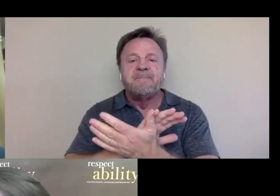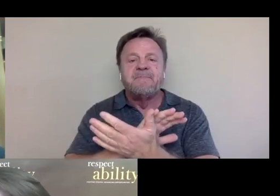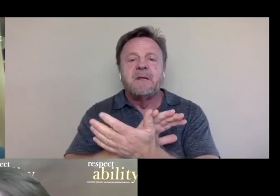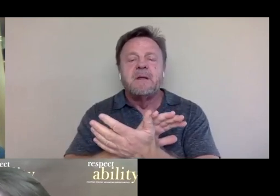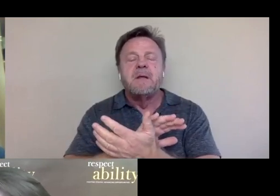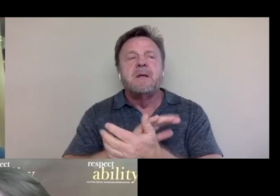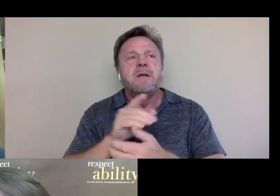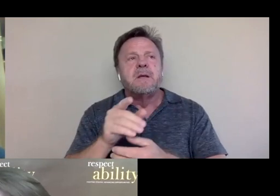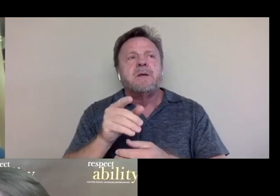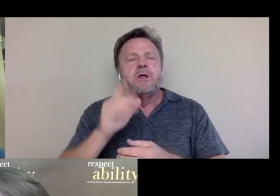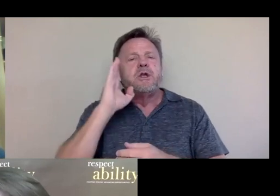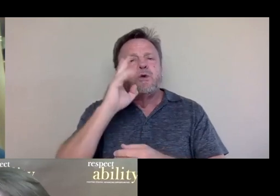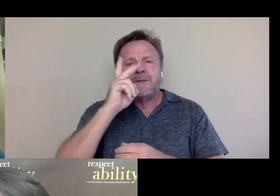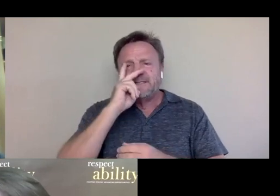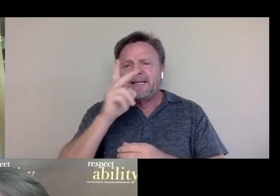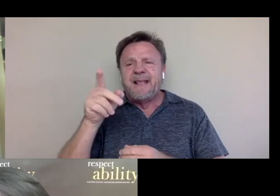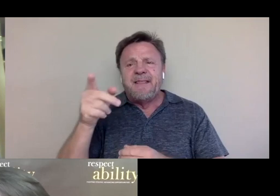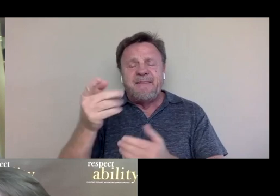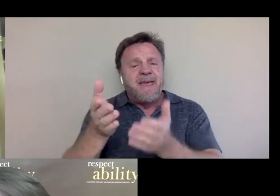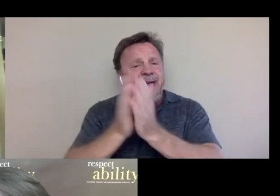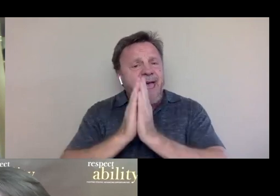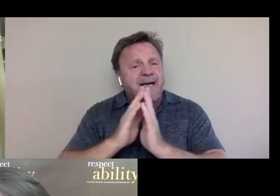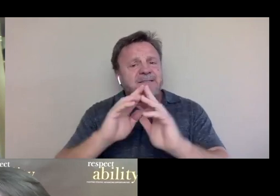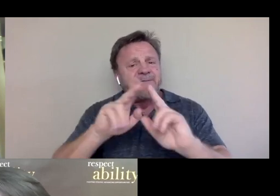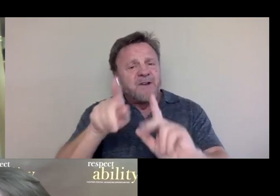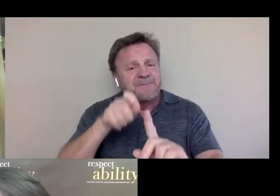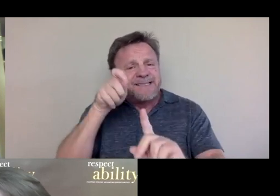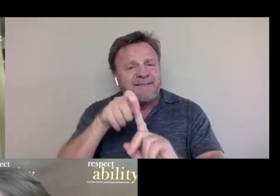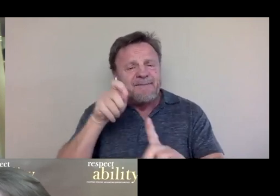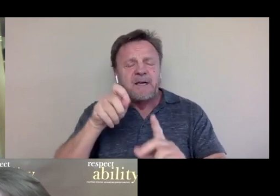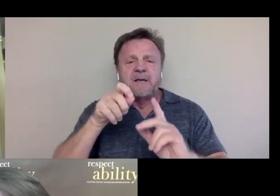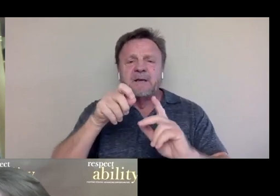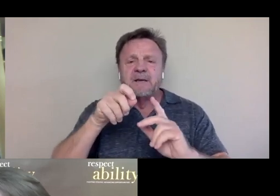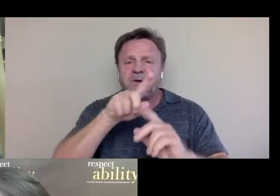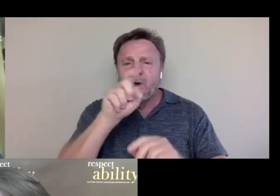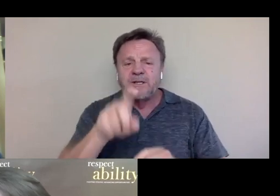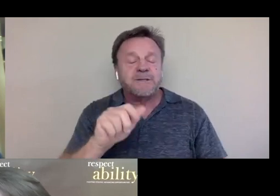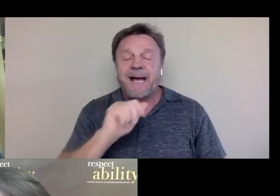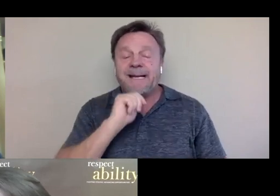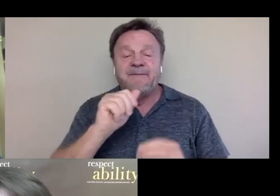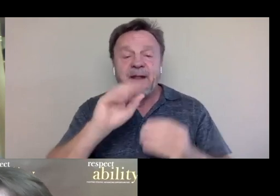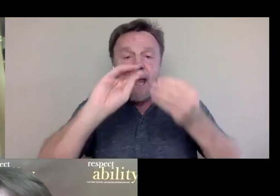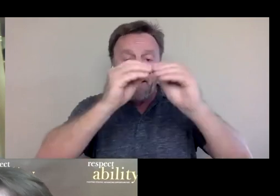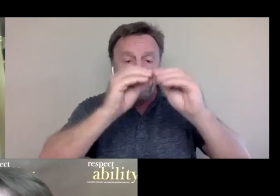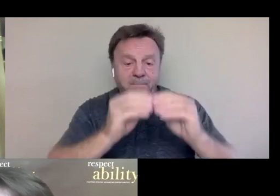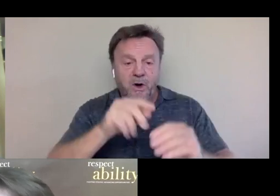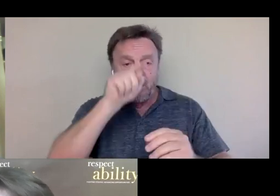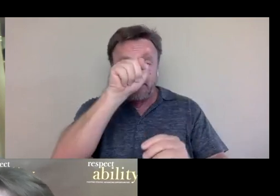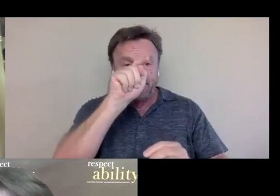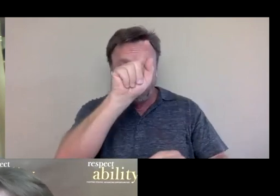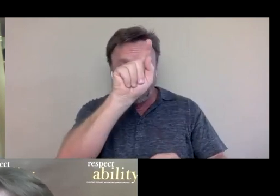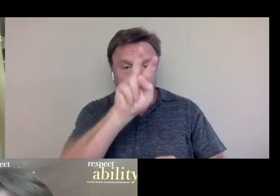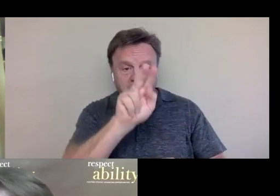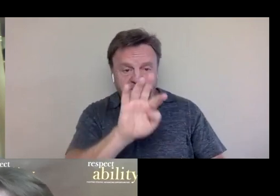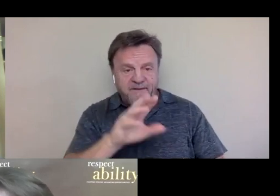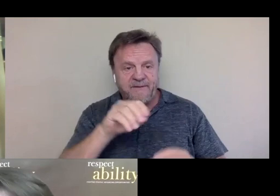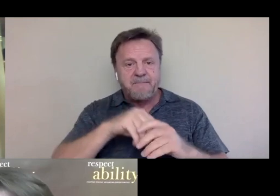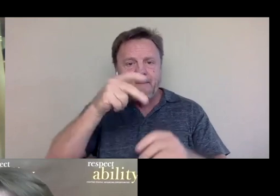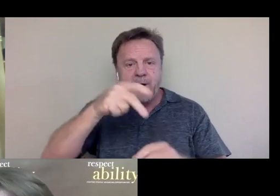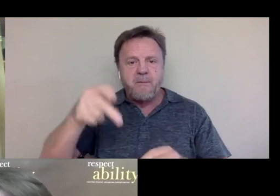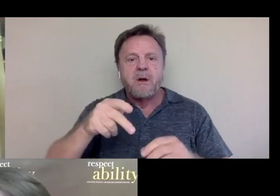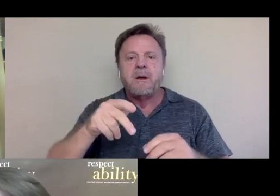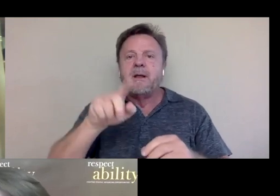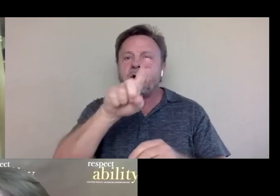Because you'll see they ask very specific questions. I didn't even number them in my PowerPoint, but it will be, so question